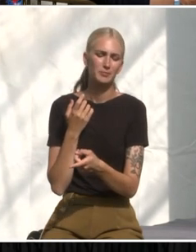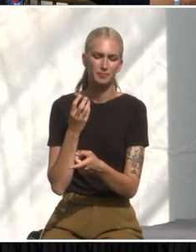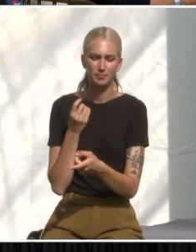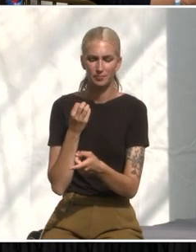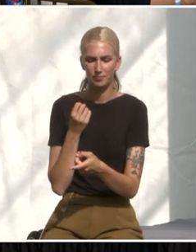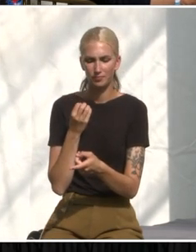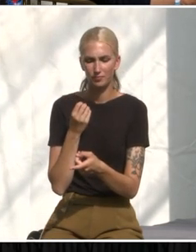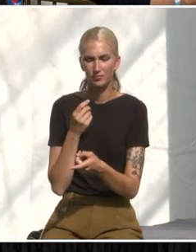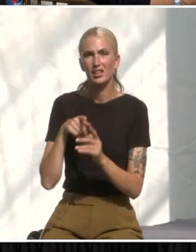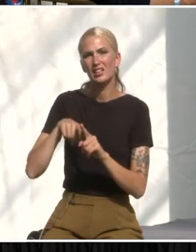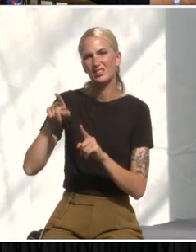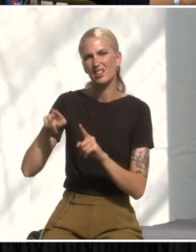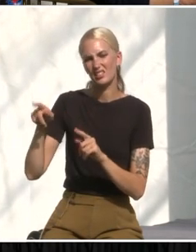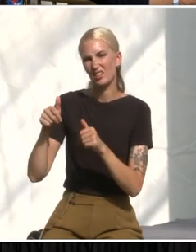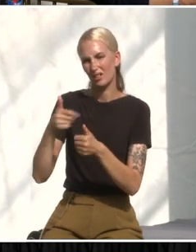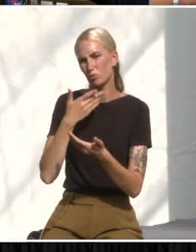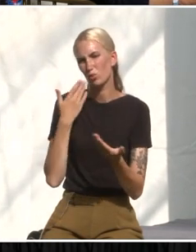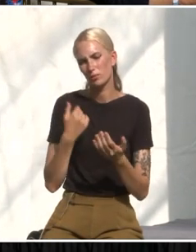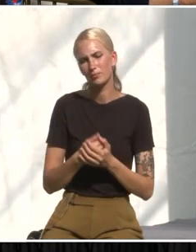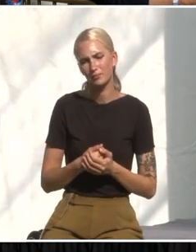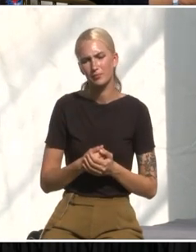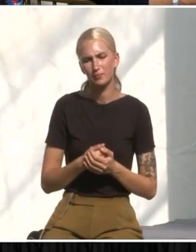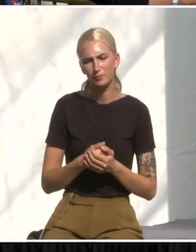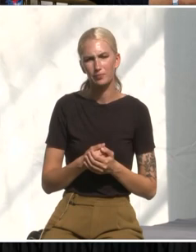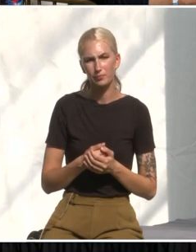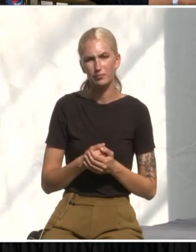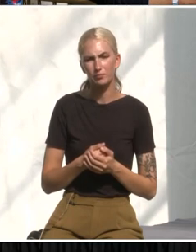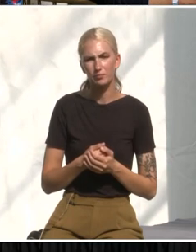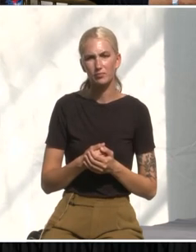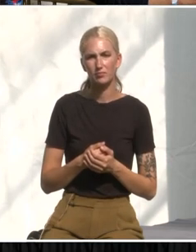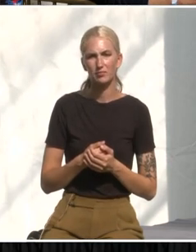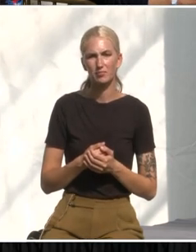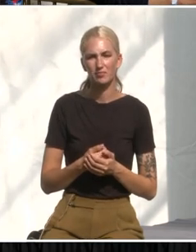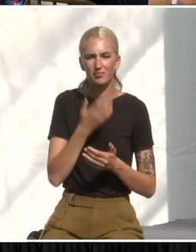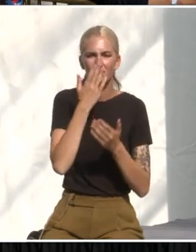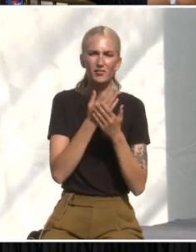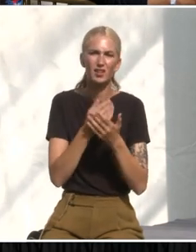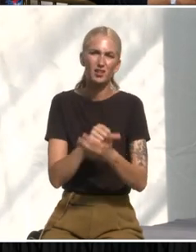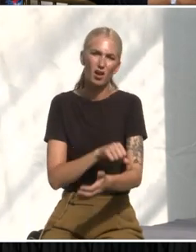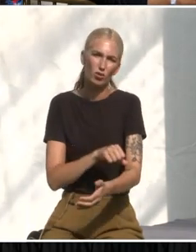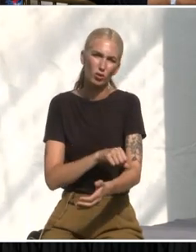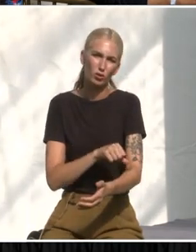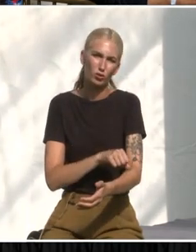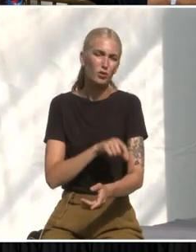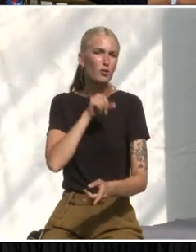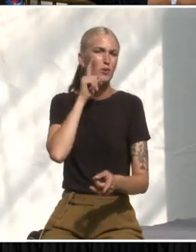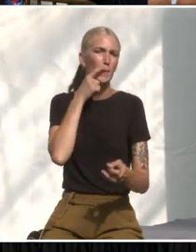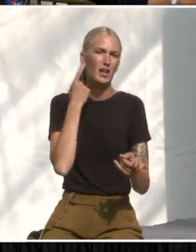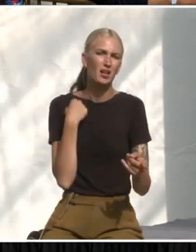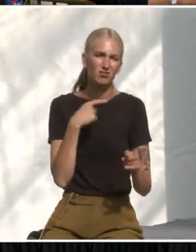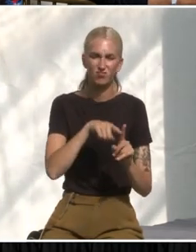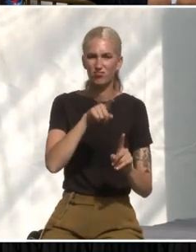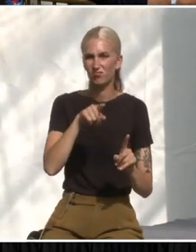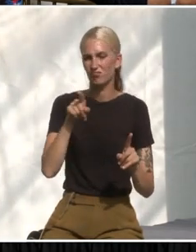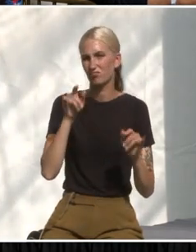Our statistics for those are not good, especially when we talk about drugs and young men. Most of the